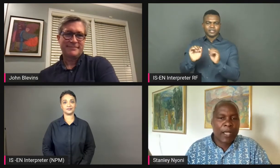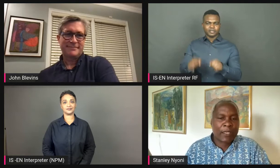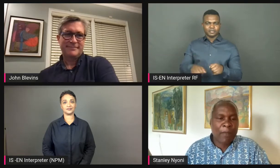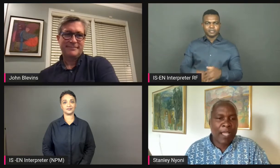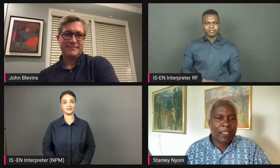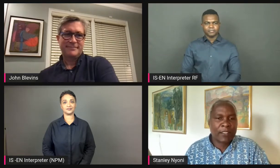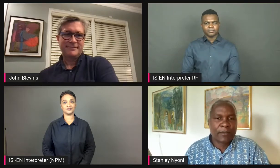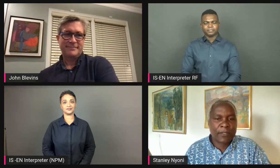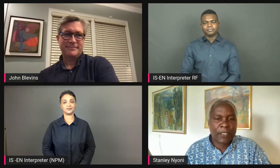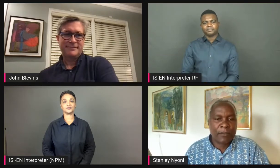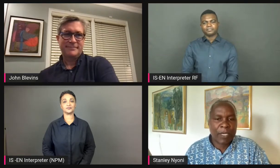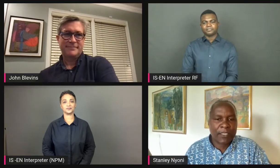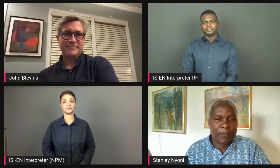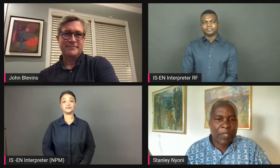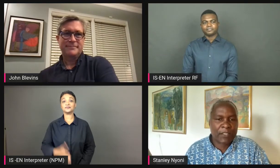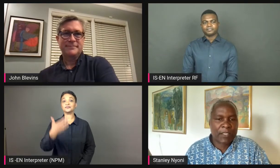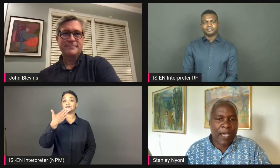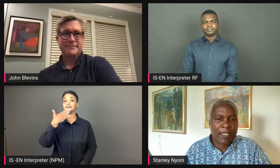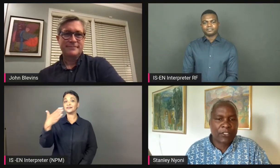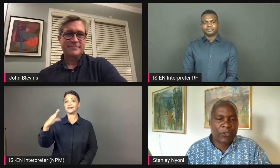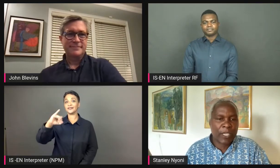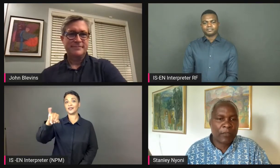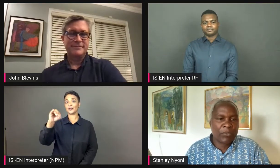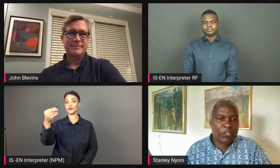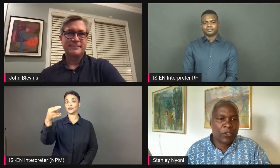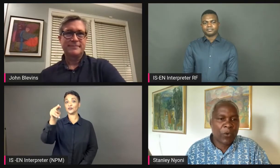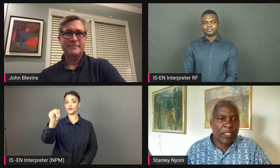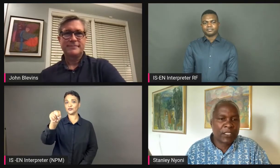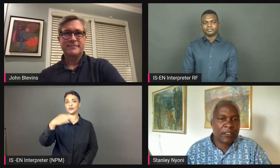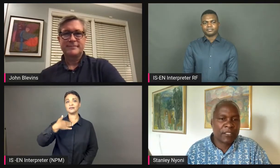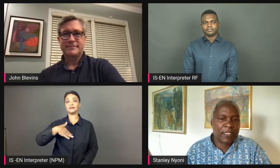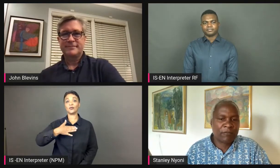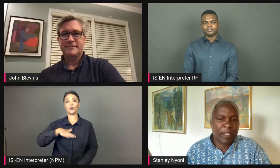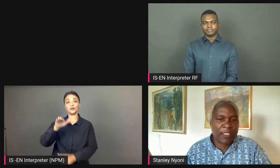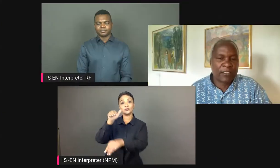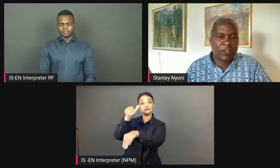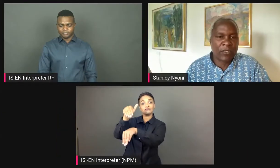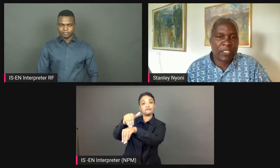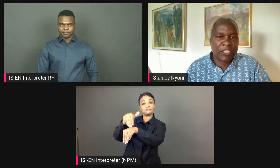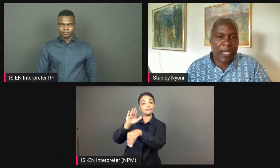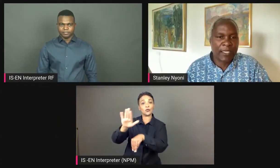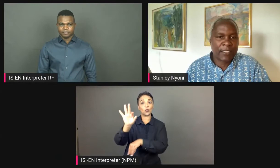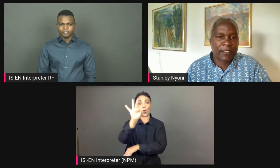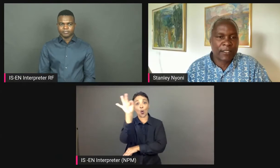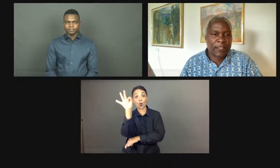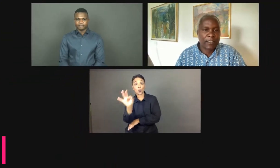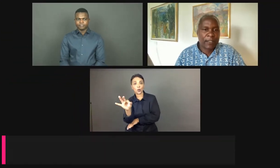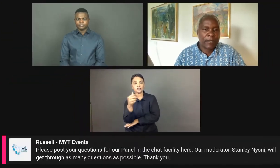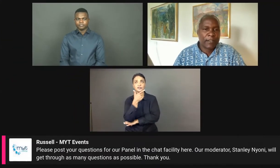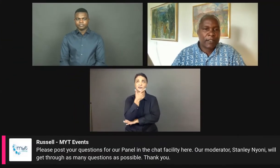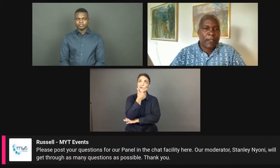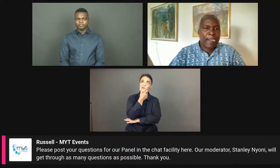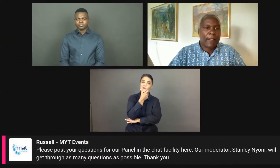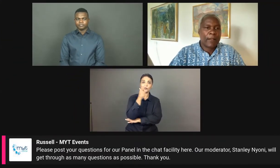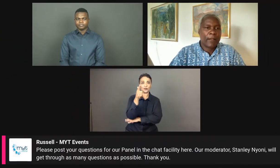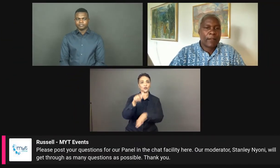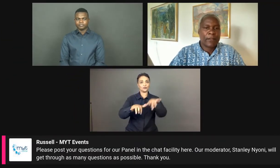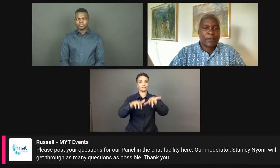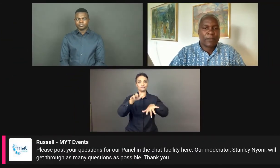to remind the participants that you can put your questions and reflections on the chat.